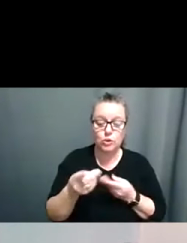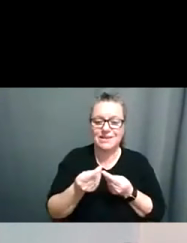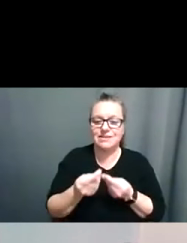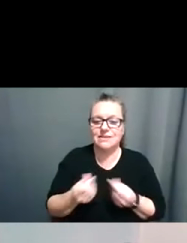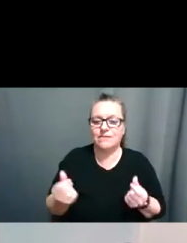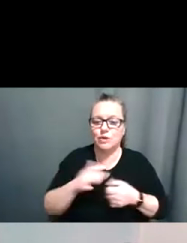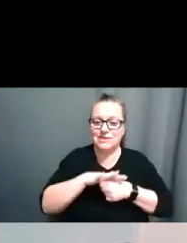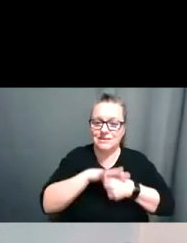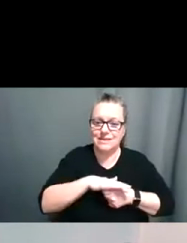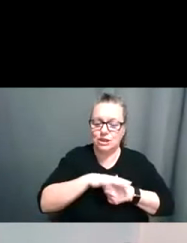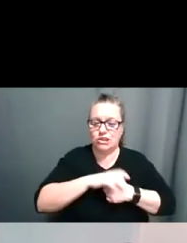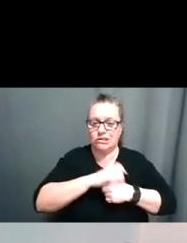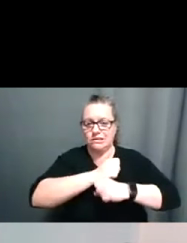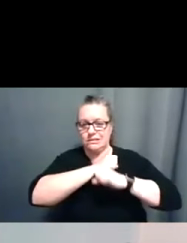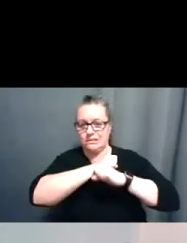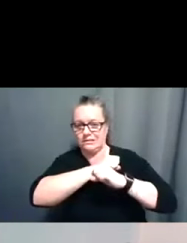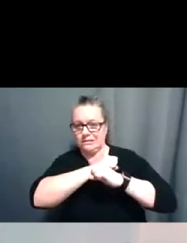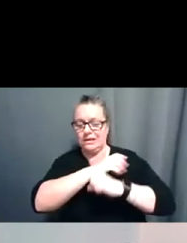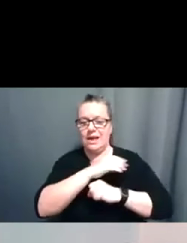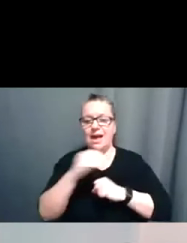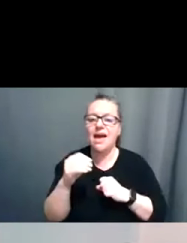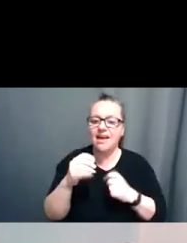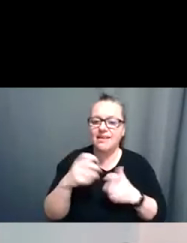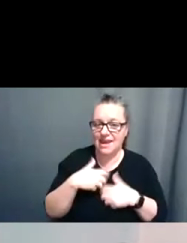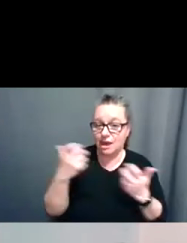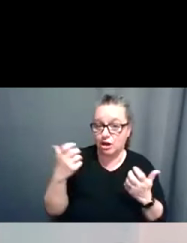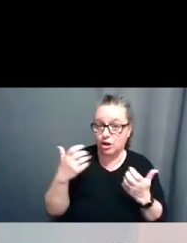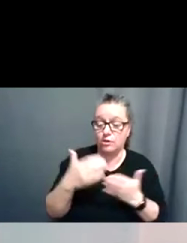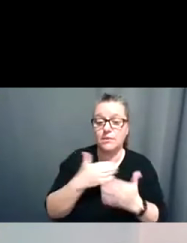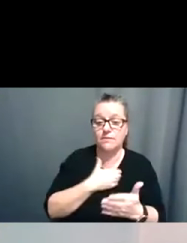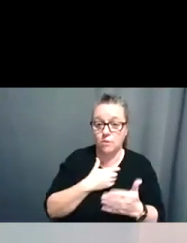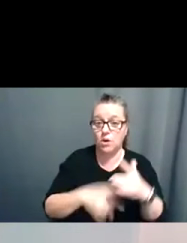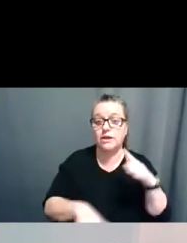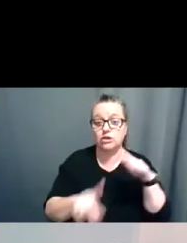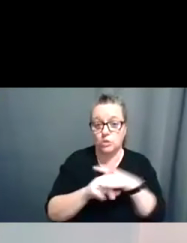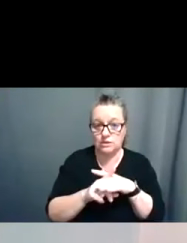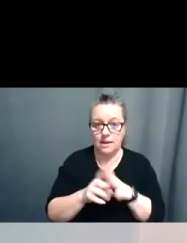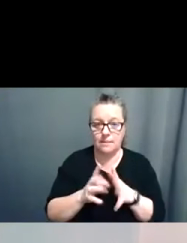tension, defensiveness, and anger, often before it's even shown up.